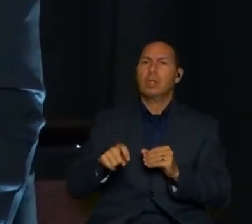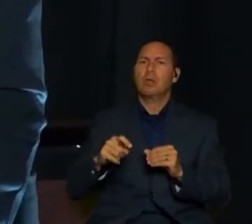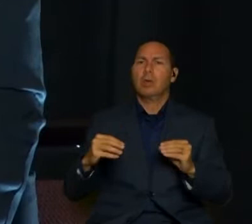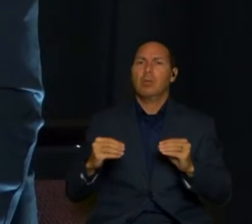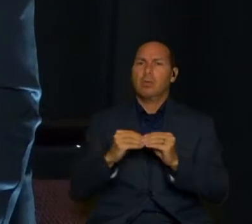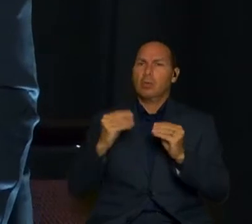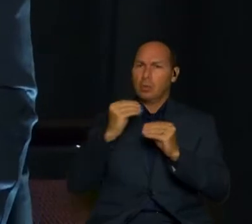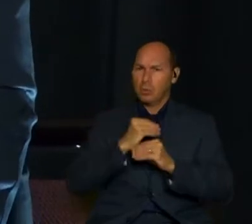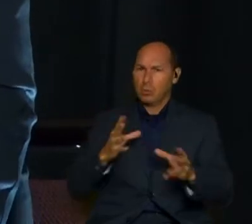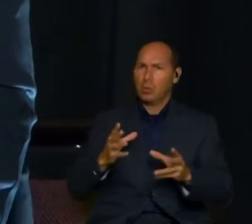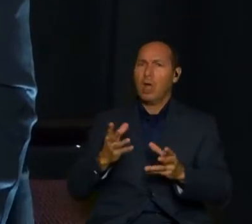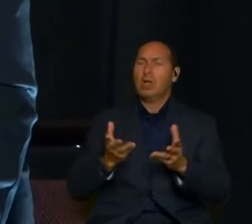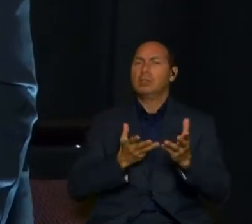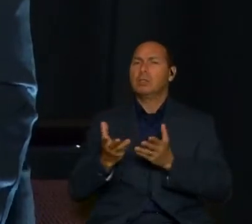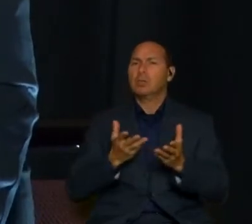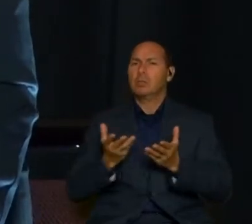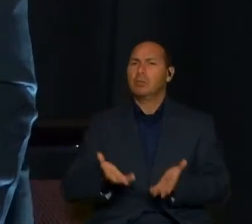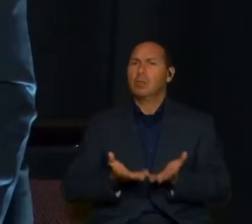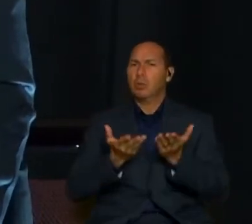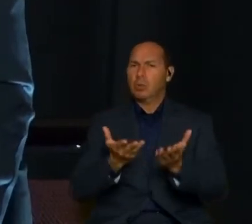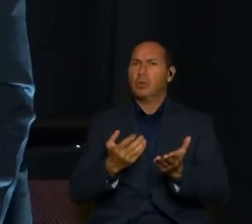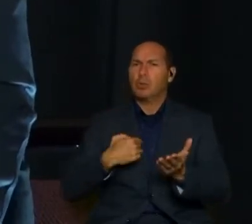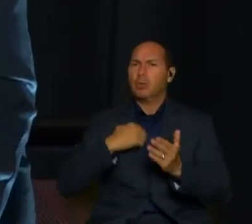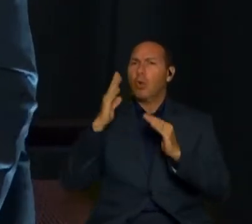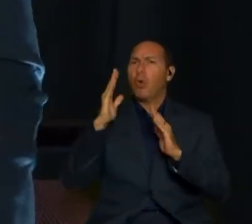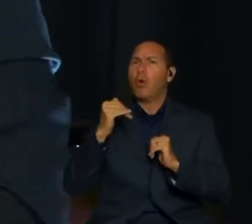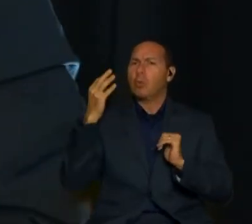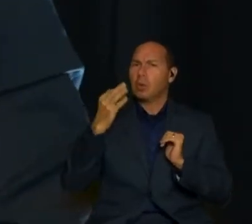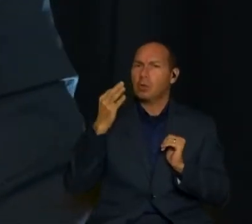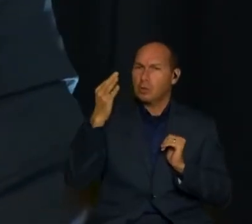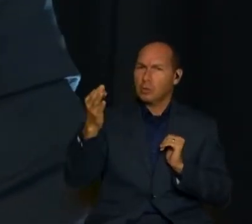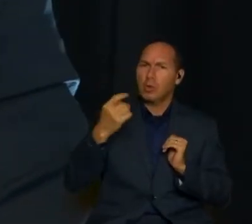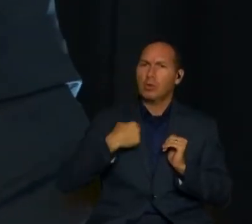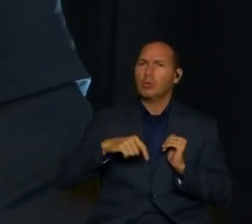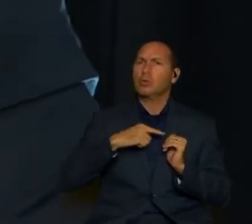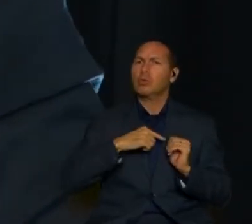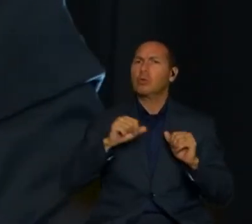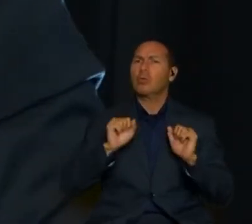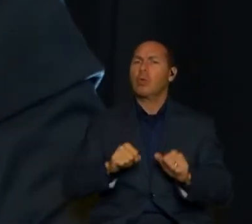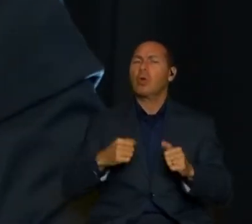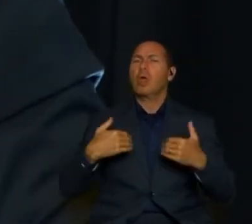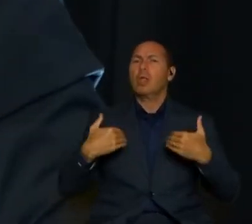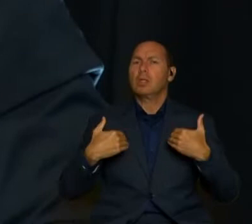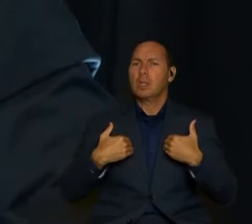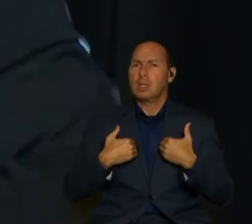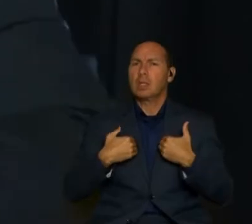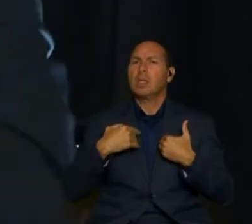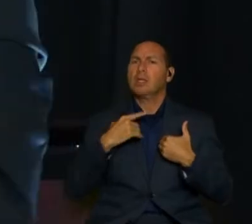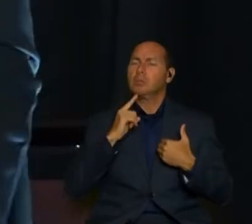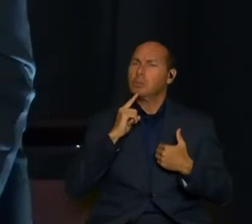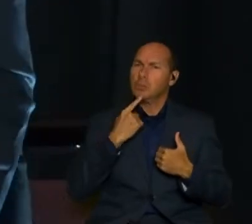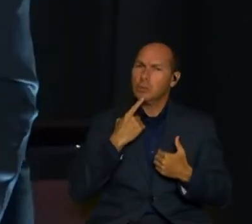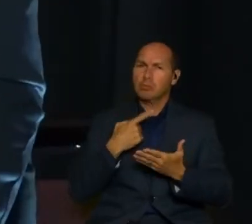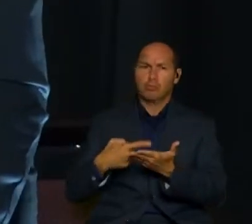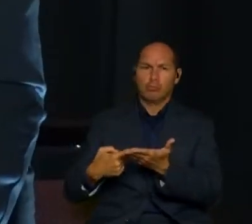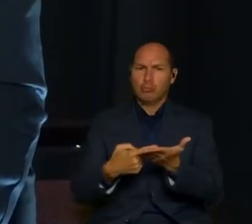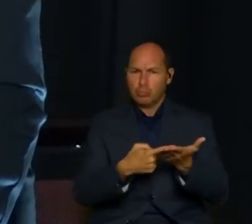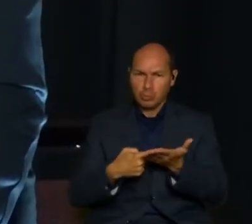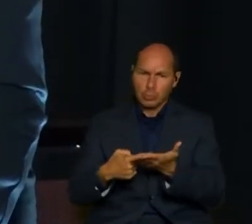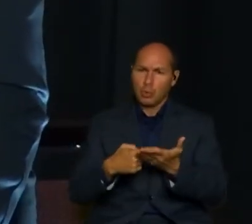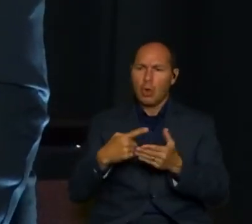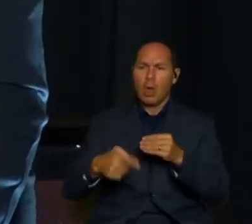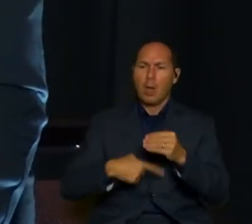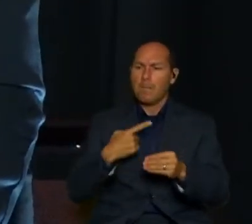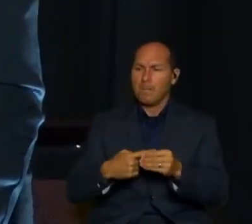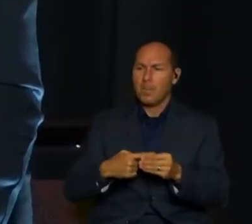service reform proposals. I hope that in the future, we can have serious discussions regarding the government's ability to help